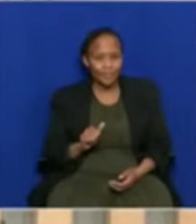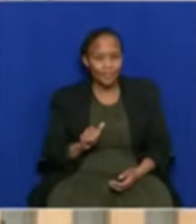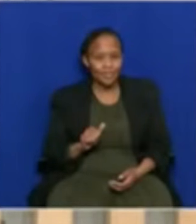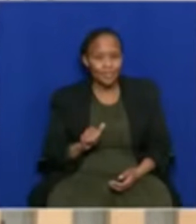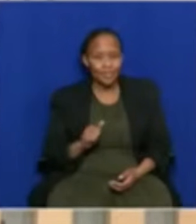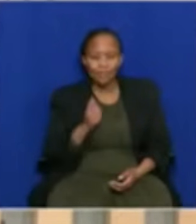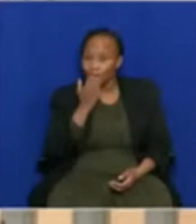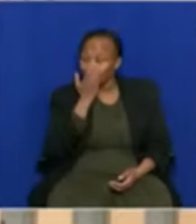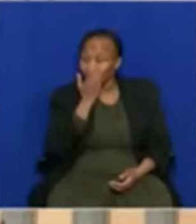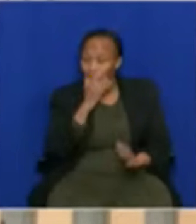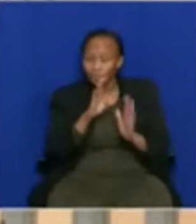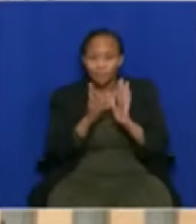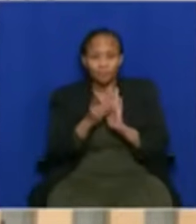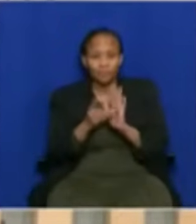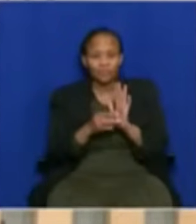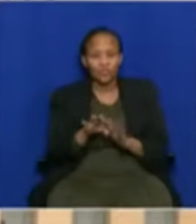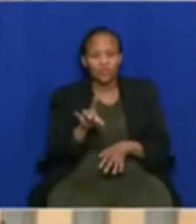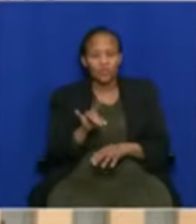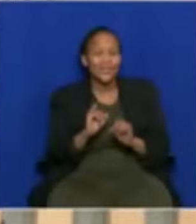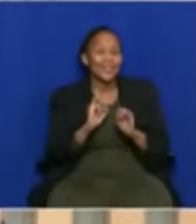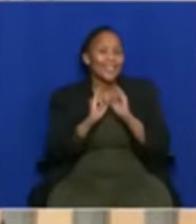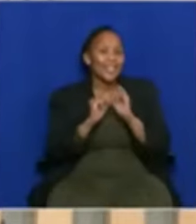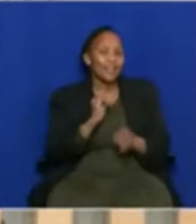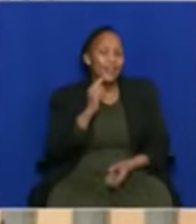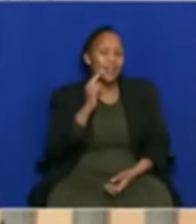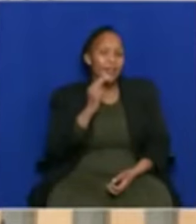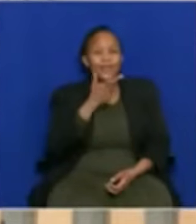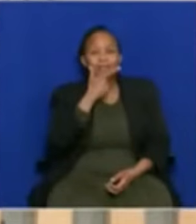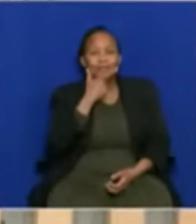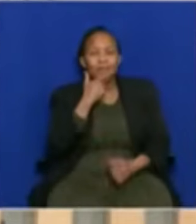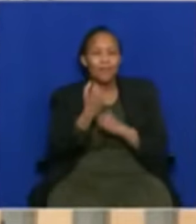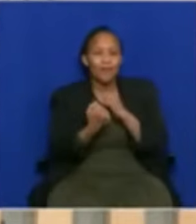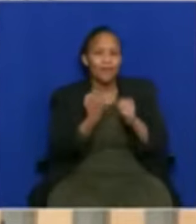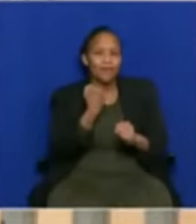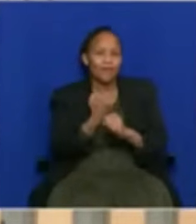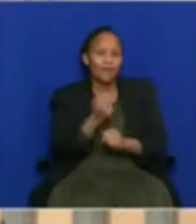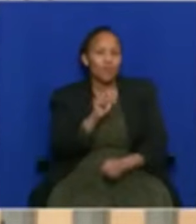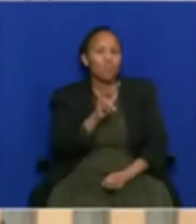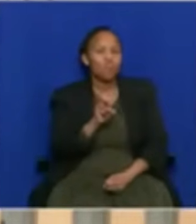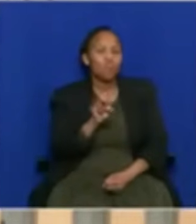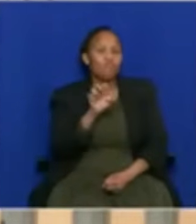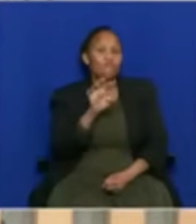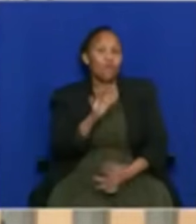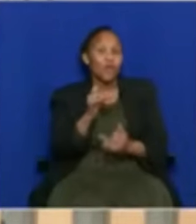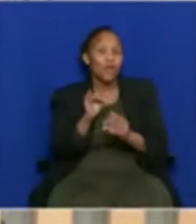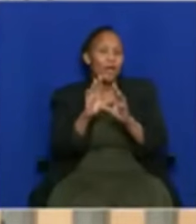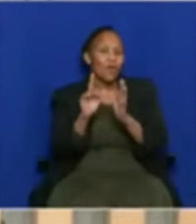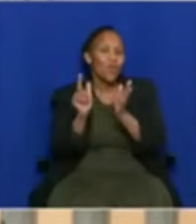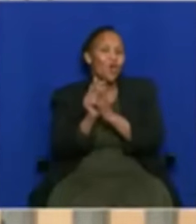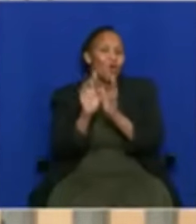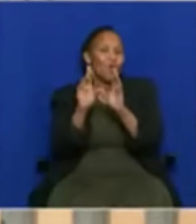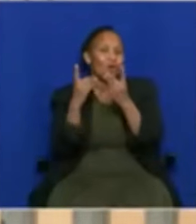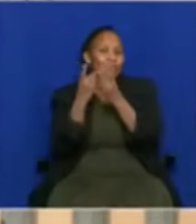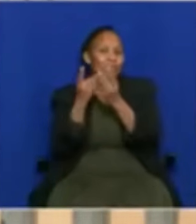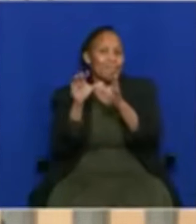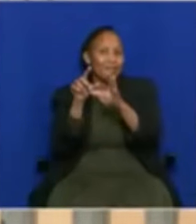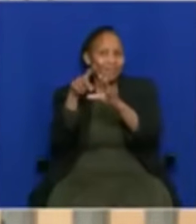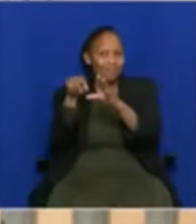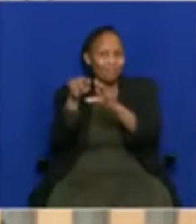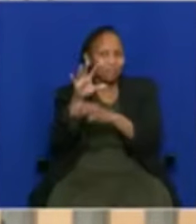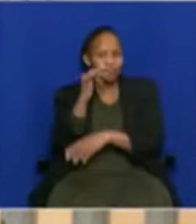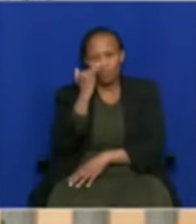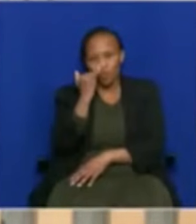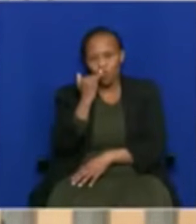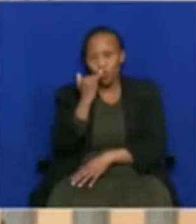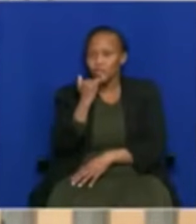11th of December 2024. So this is where the legal department lands with nothing but the content of the